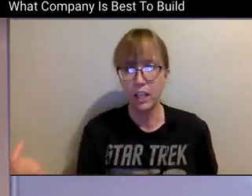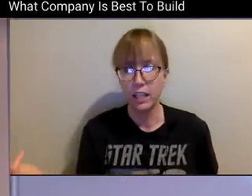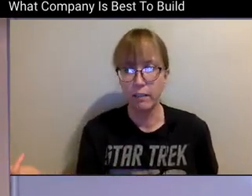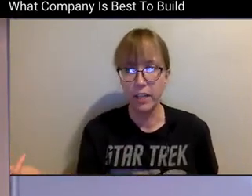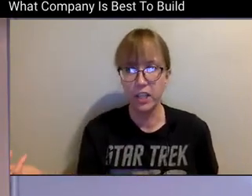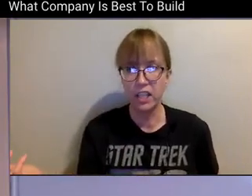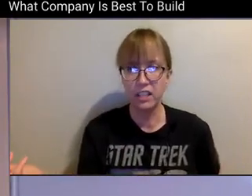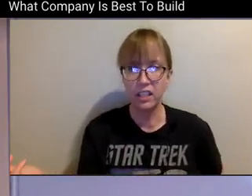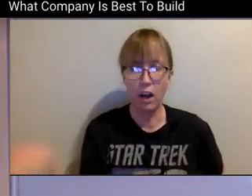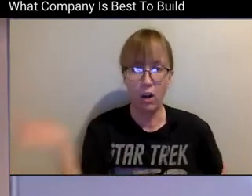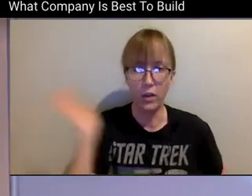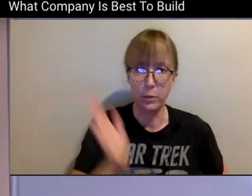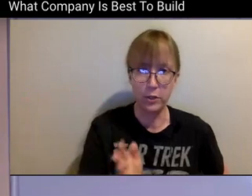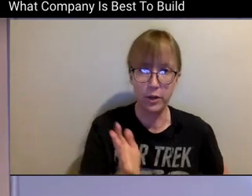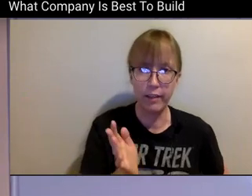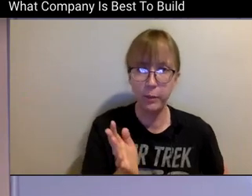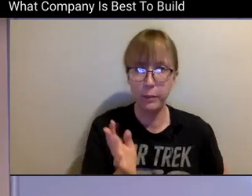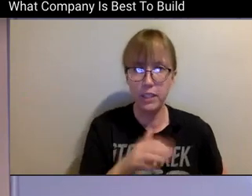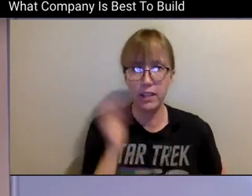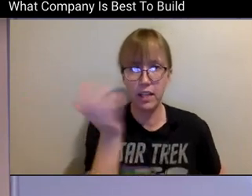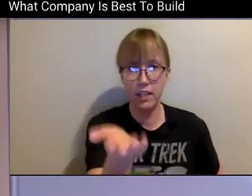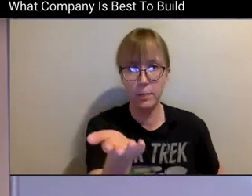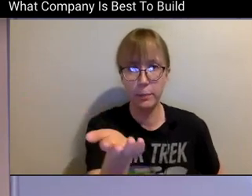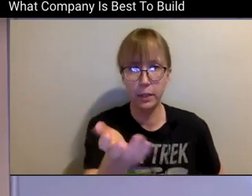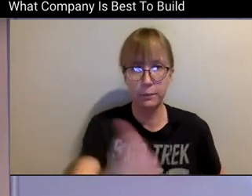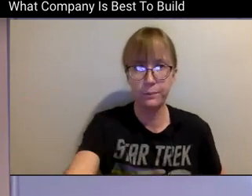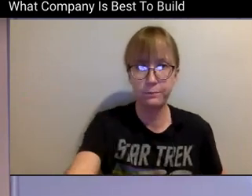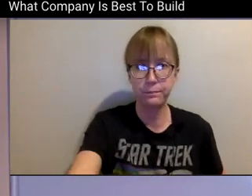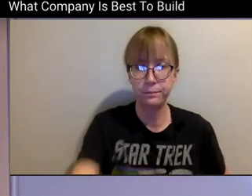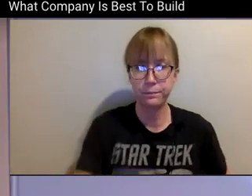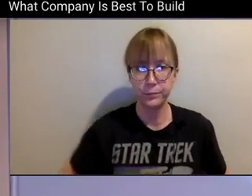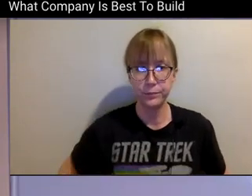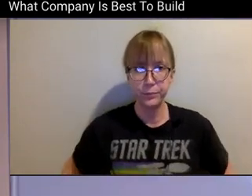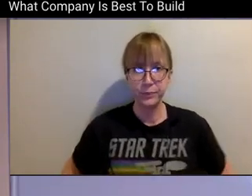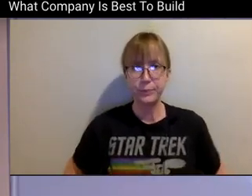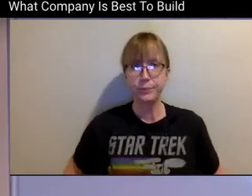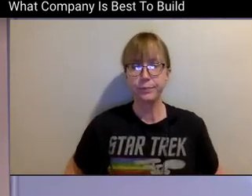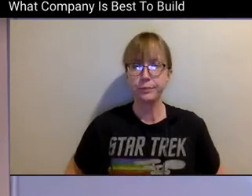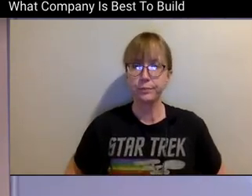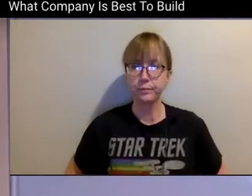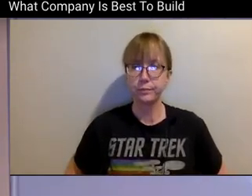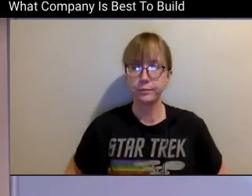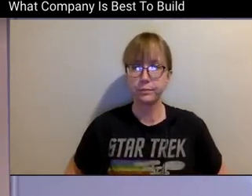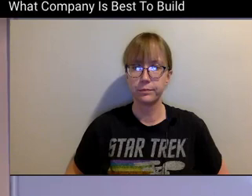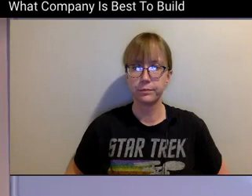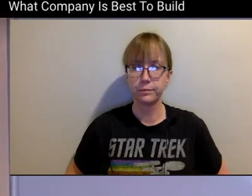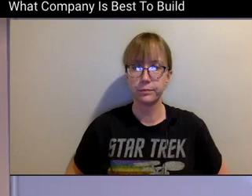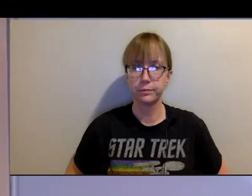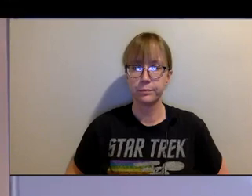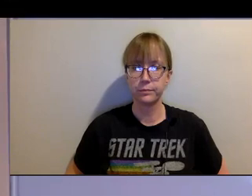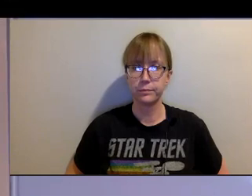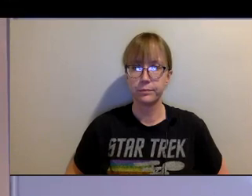these conventions and all these personal development books, and then his book. To build a network marketing business using social media, you can go to